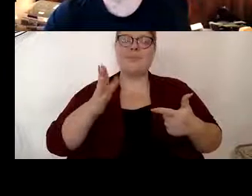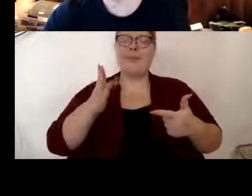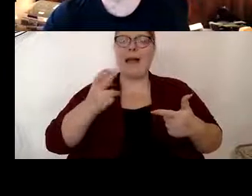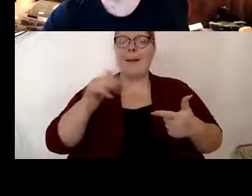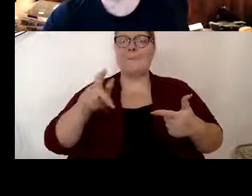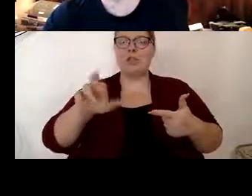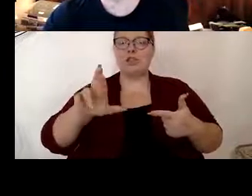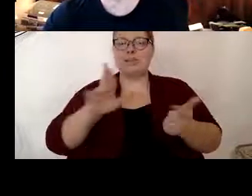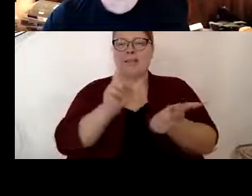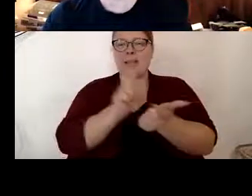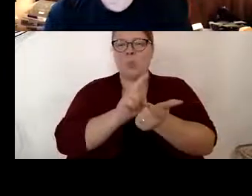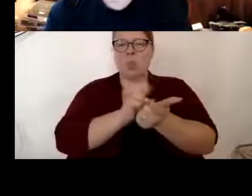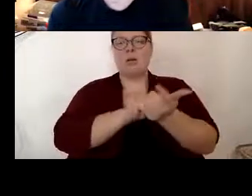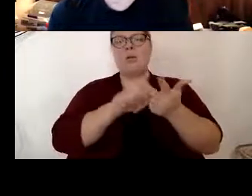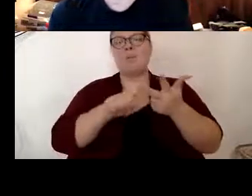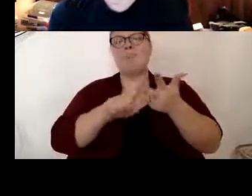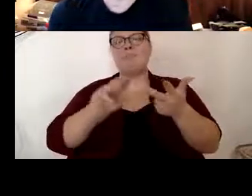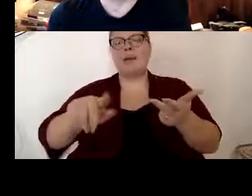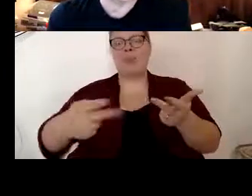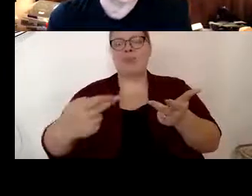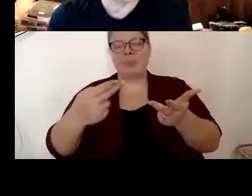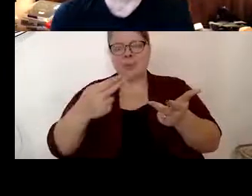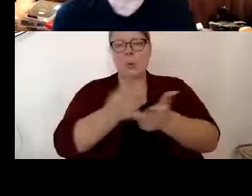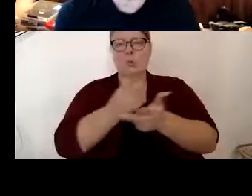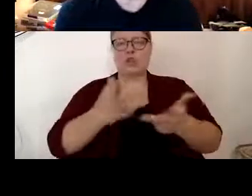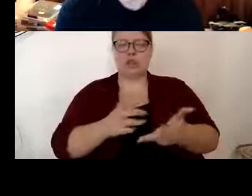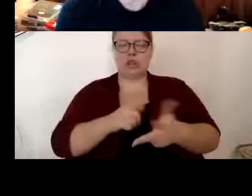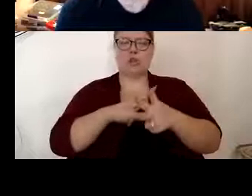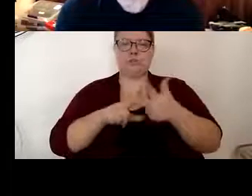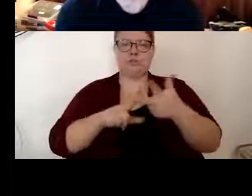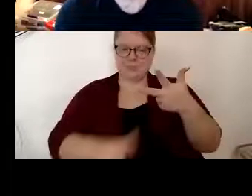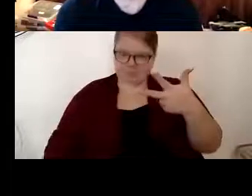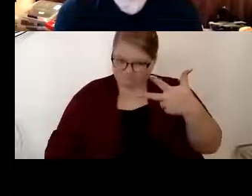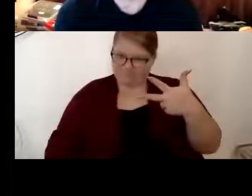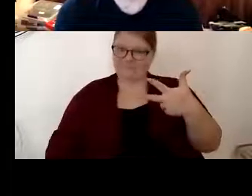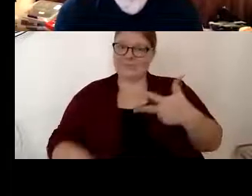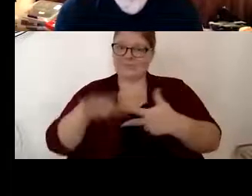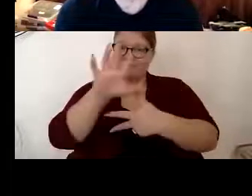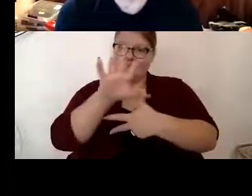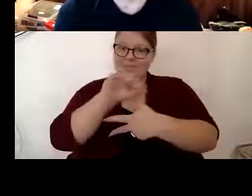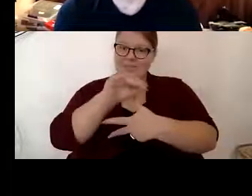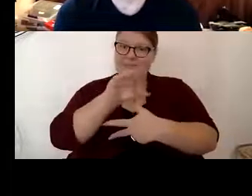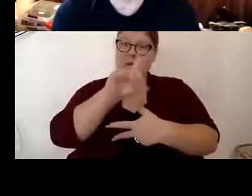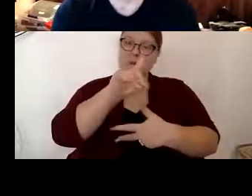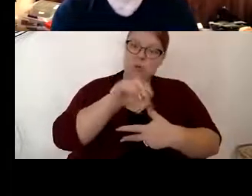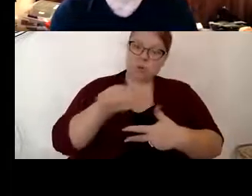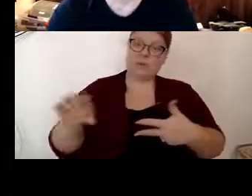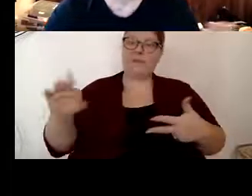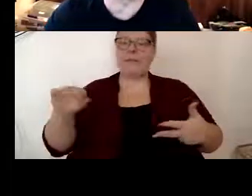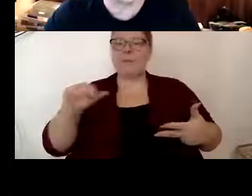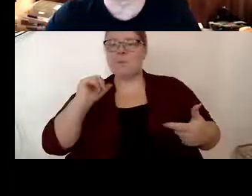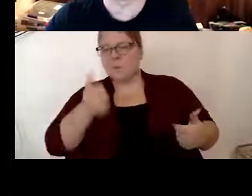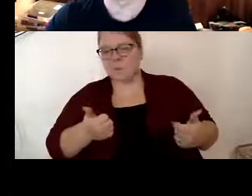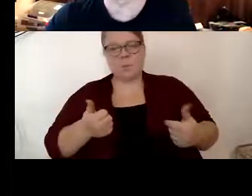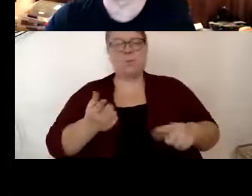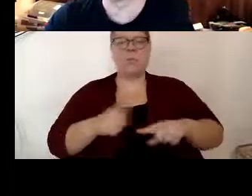meth abusers. Look at that. All about 50% of our problem gamblers struggle with impulsivity, and about 50% don't. So it's erroneous to assume that